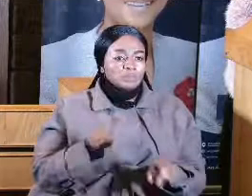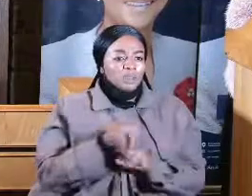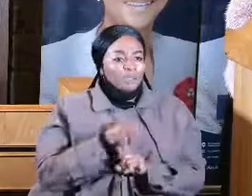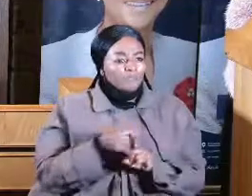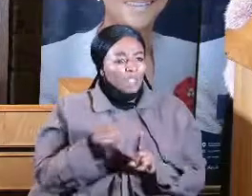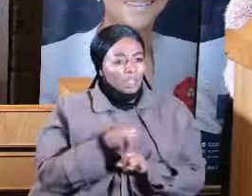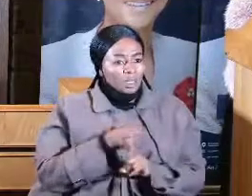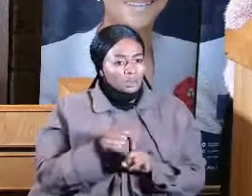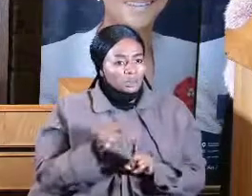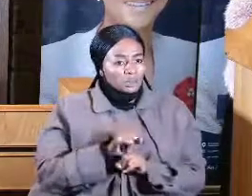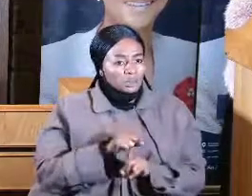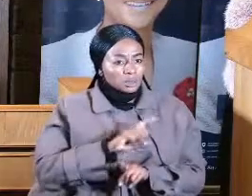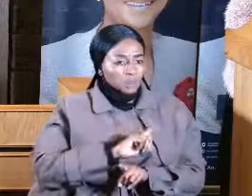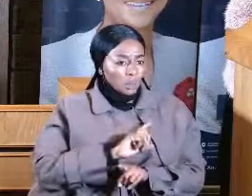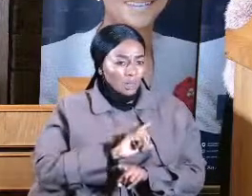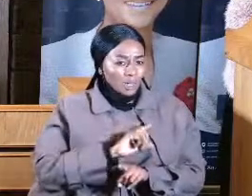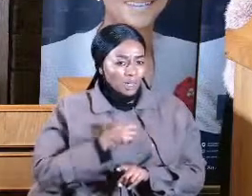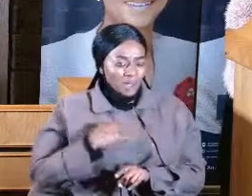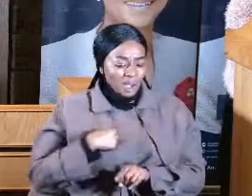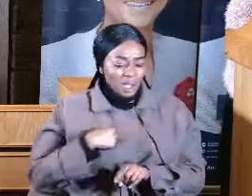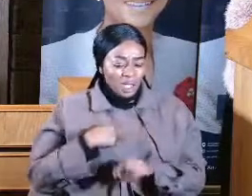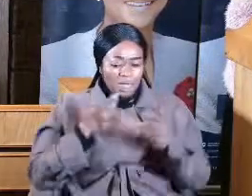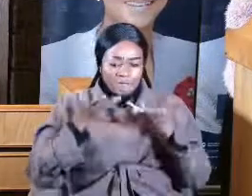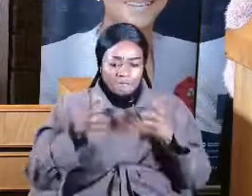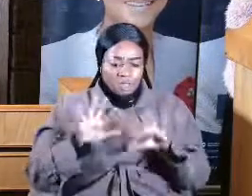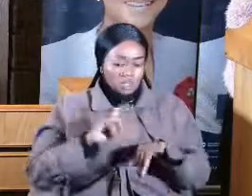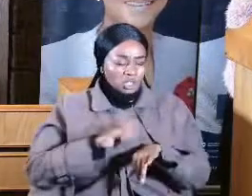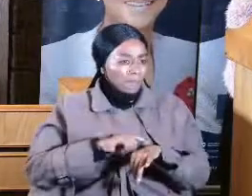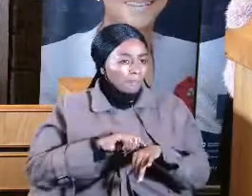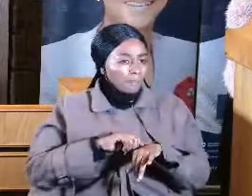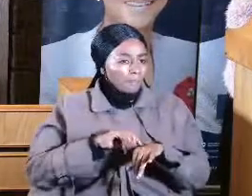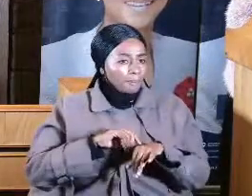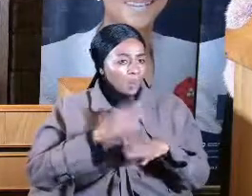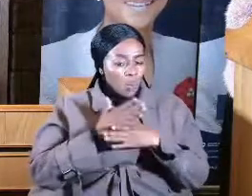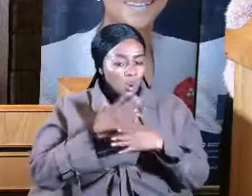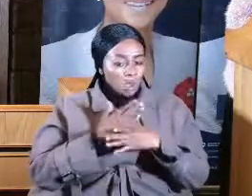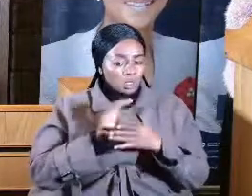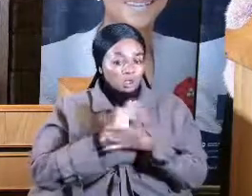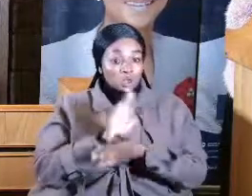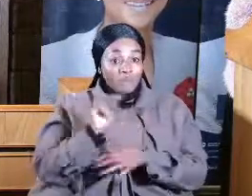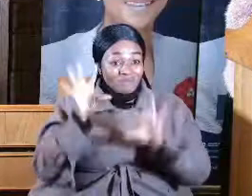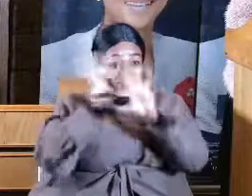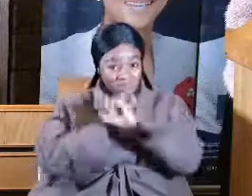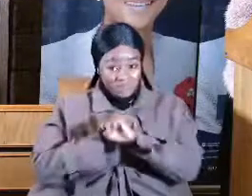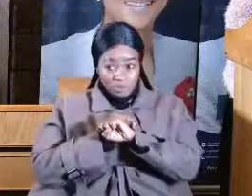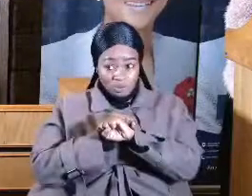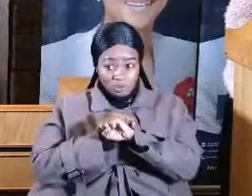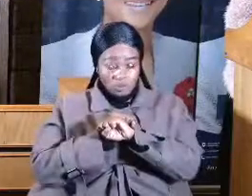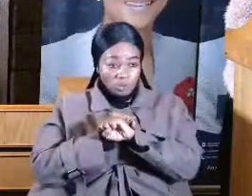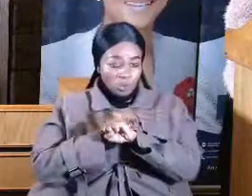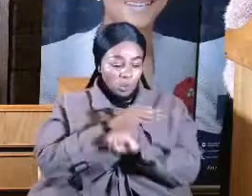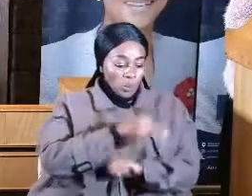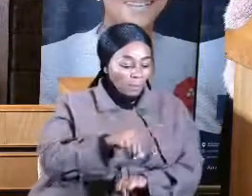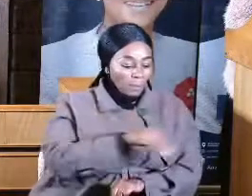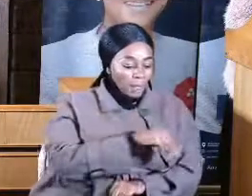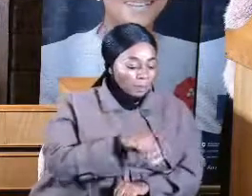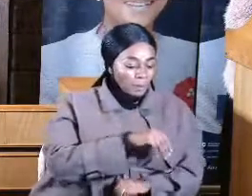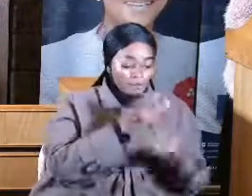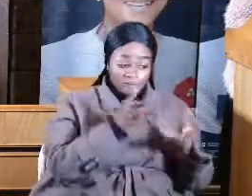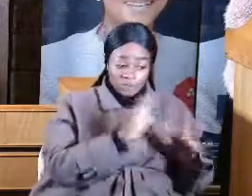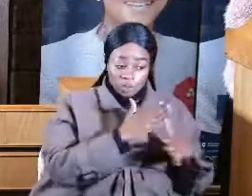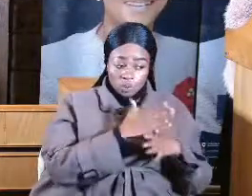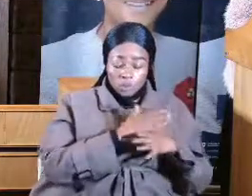know, sometimes I knock off at 12 midnight when we plant the